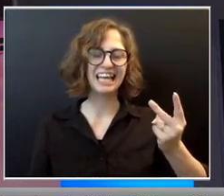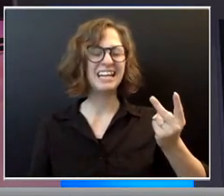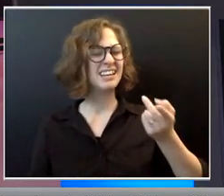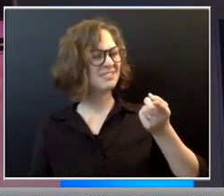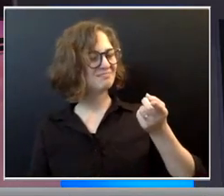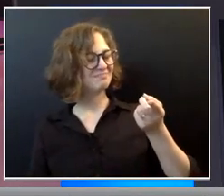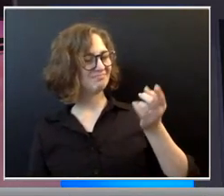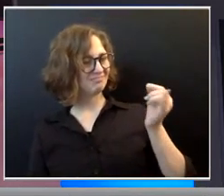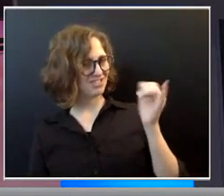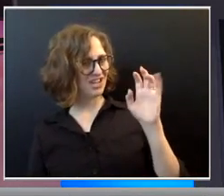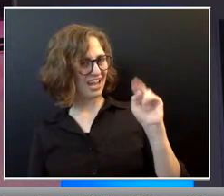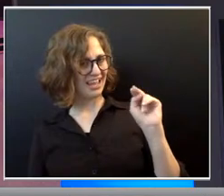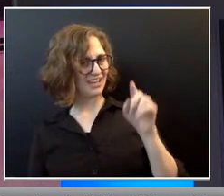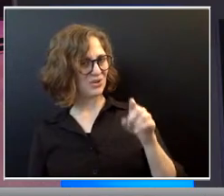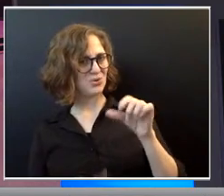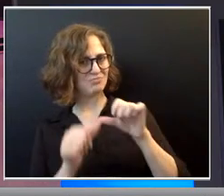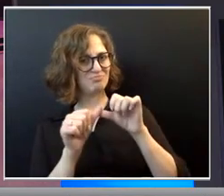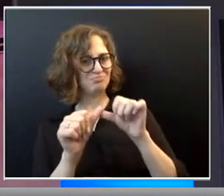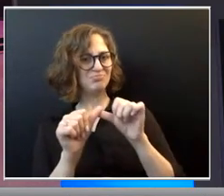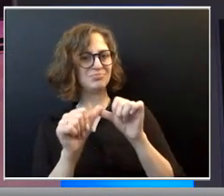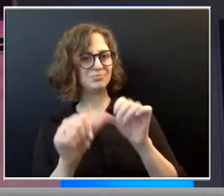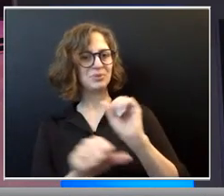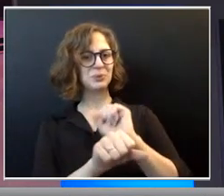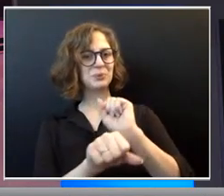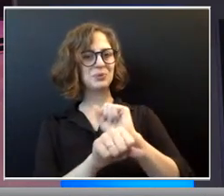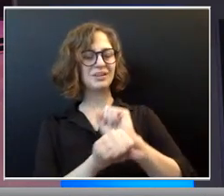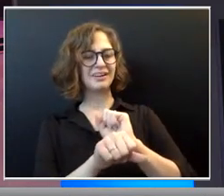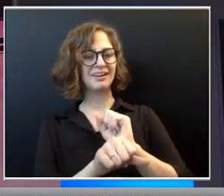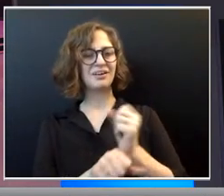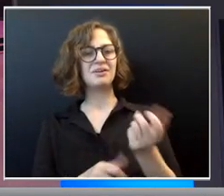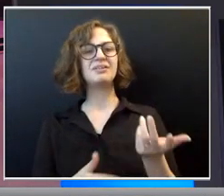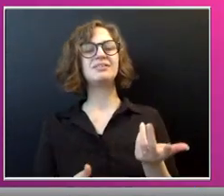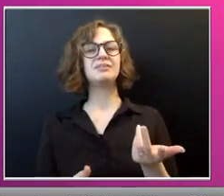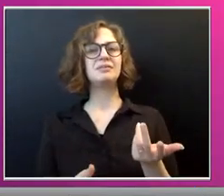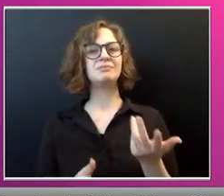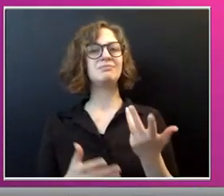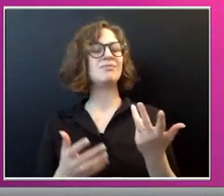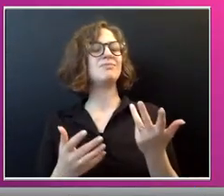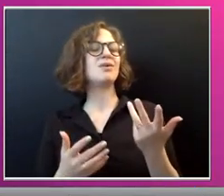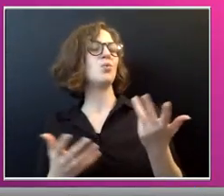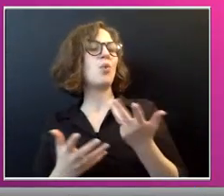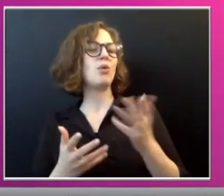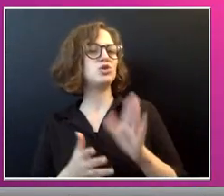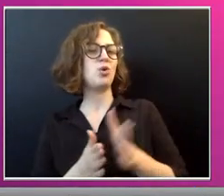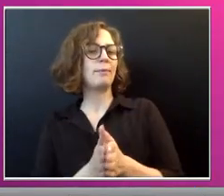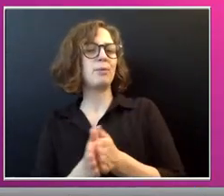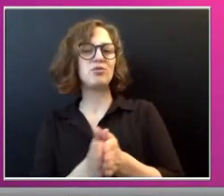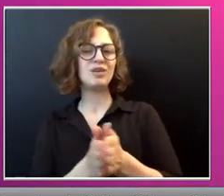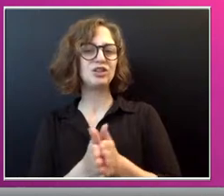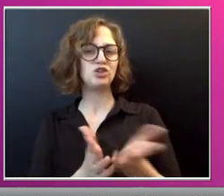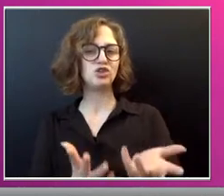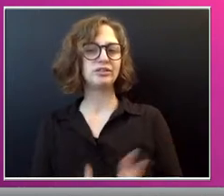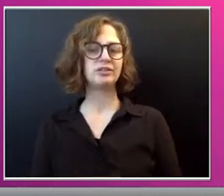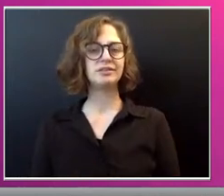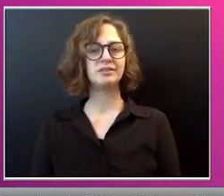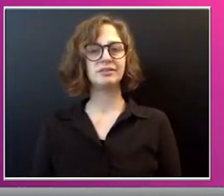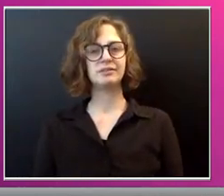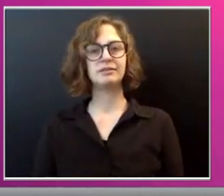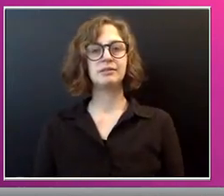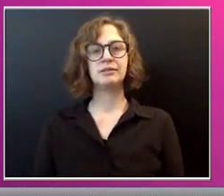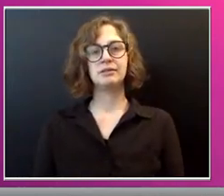going. What do you attribute that mostly to? Just knowing how it